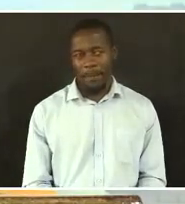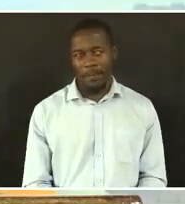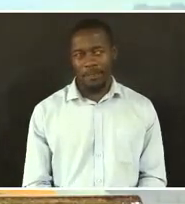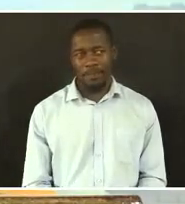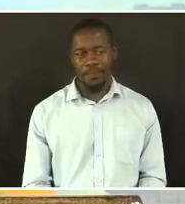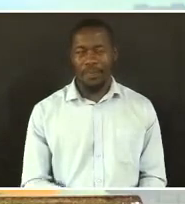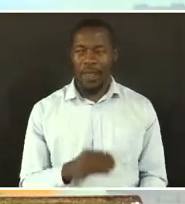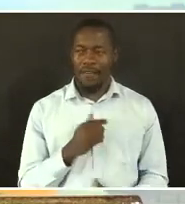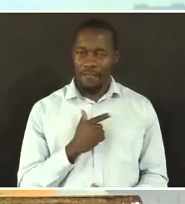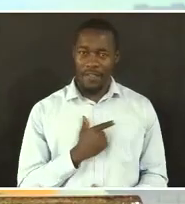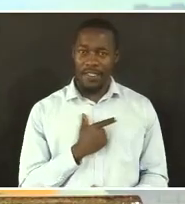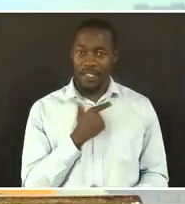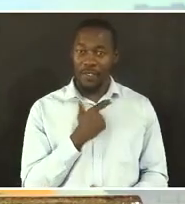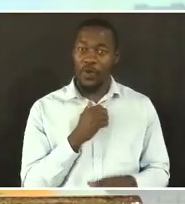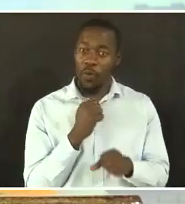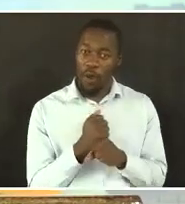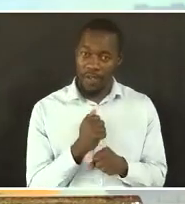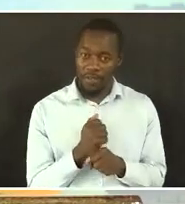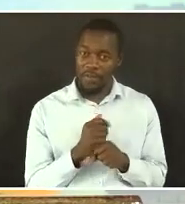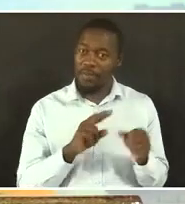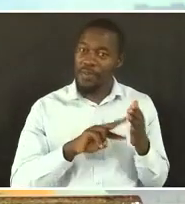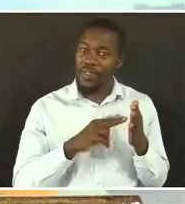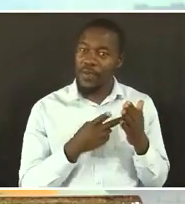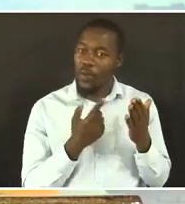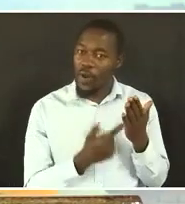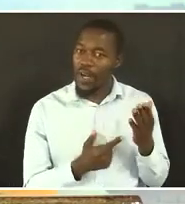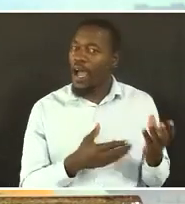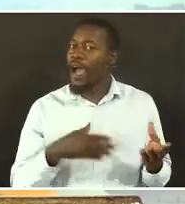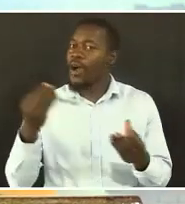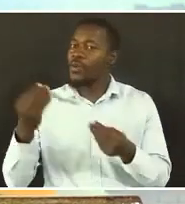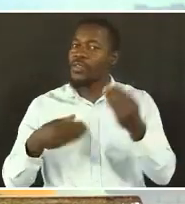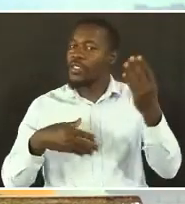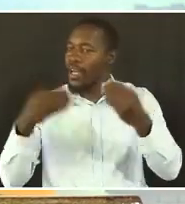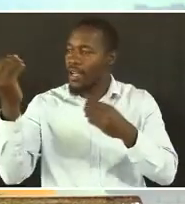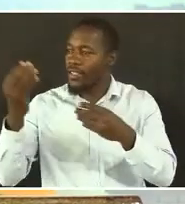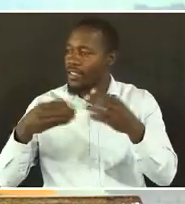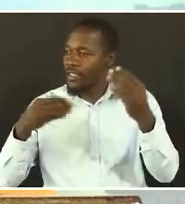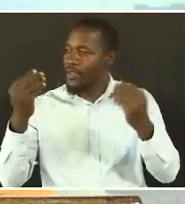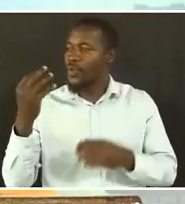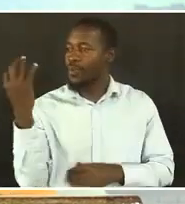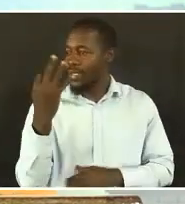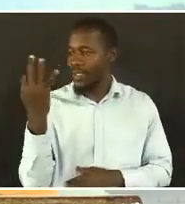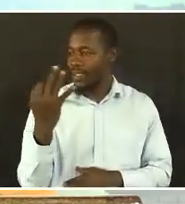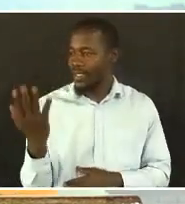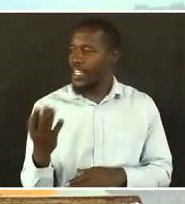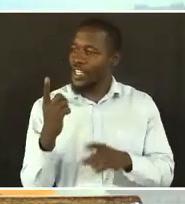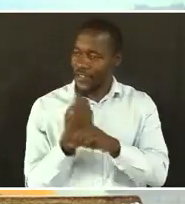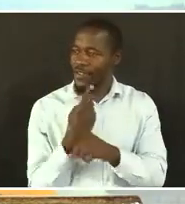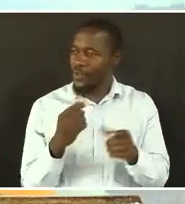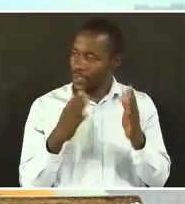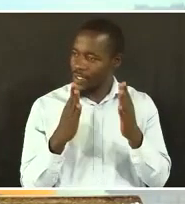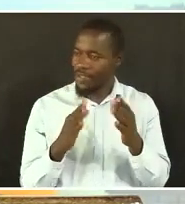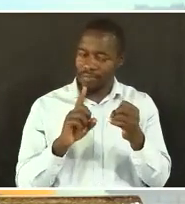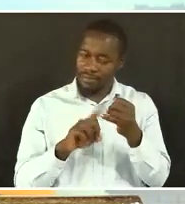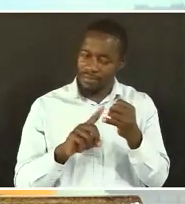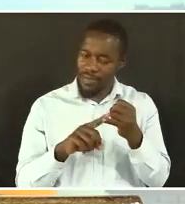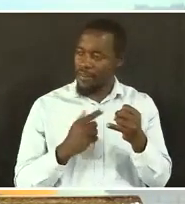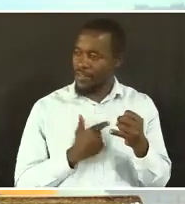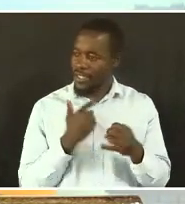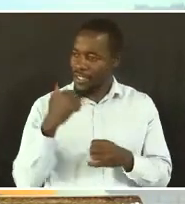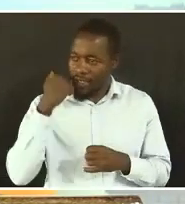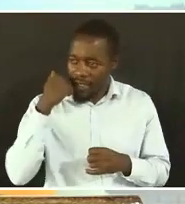work is us going out there to take the gospel. Church members, can I challenge you? Allow me to challenge